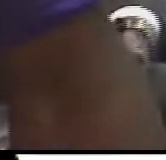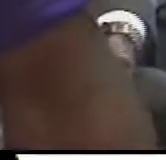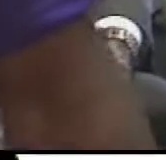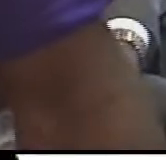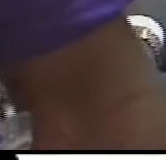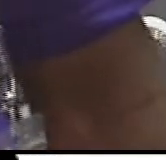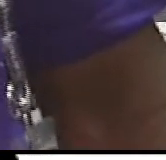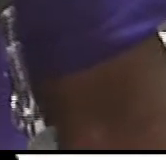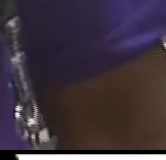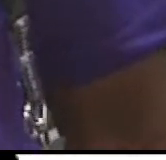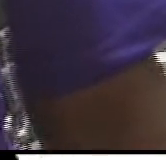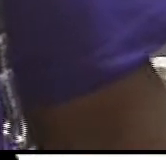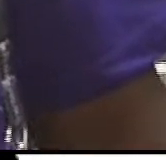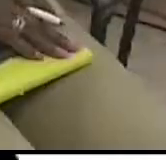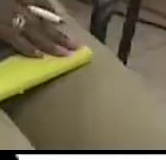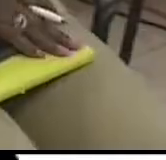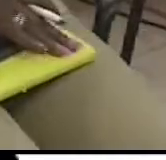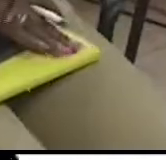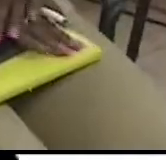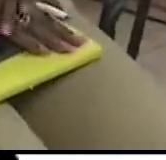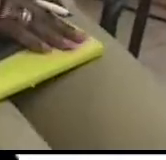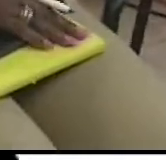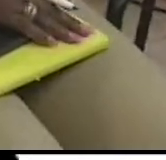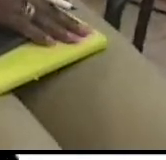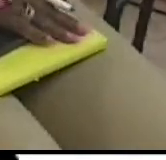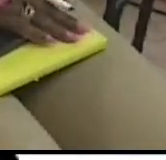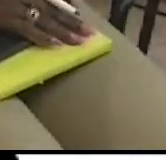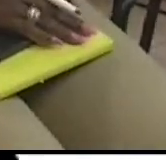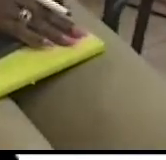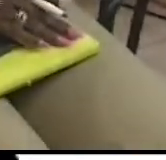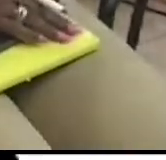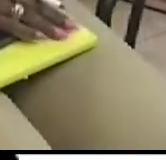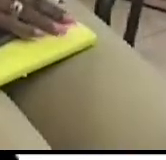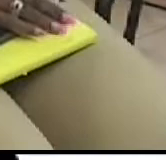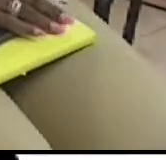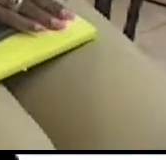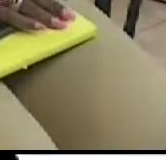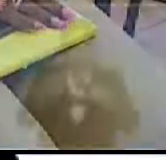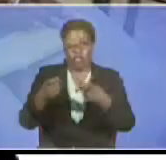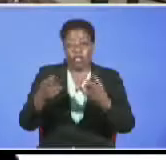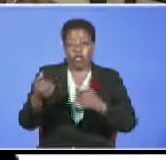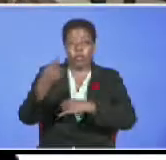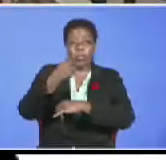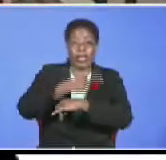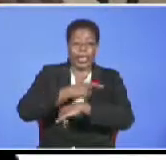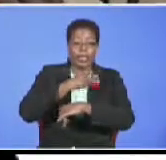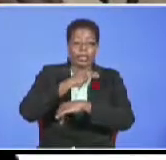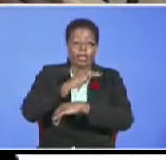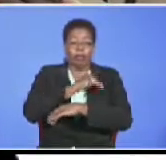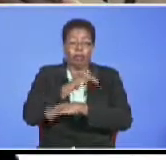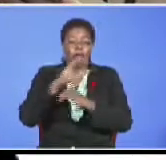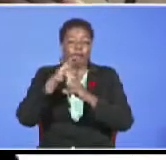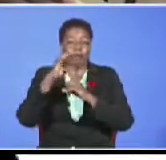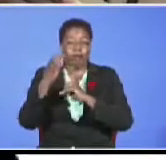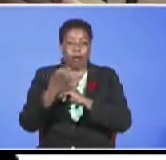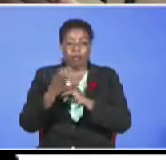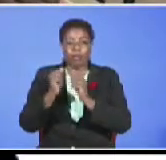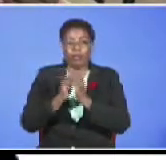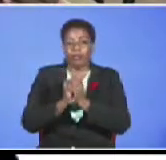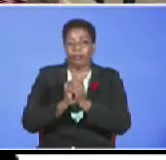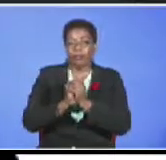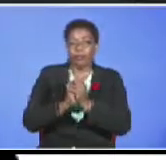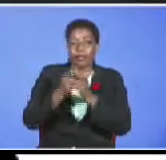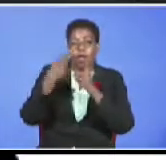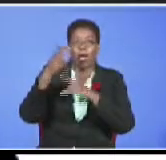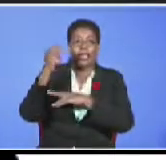Well, it's almost that time again. A Junkanoo seed funding presentation held today at the Ministry of Culture. Minister of Culture, the